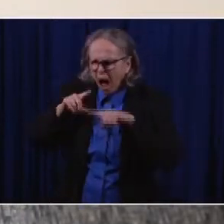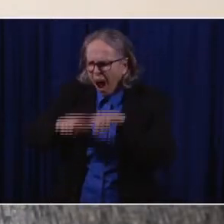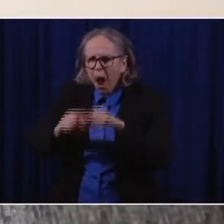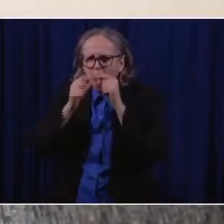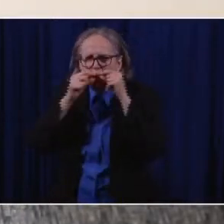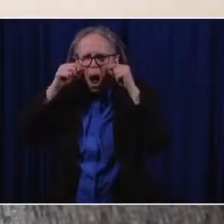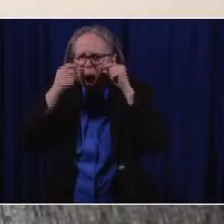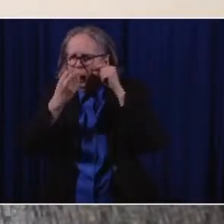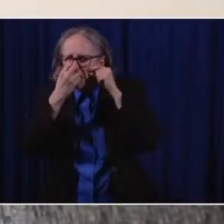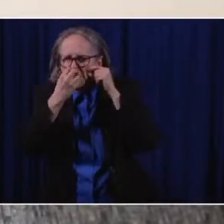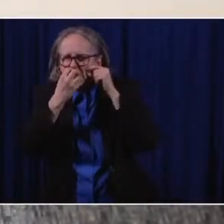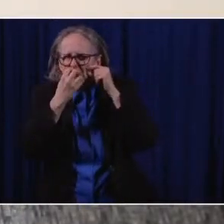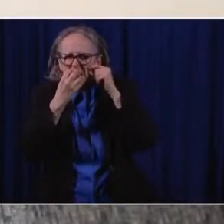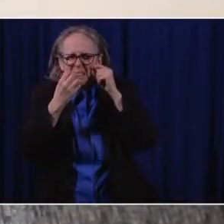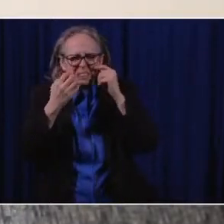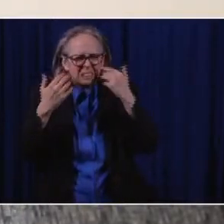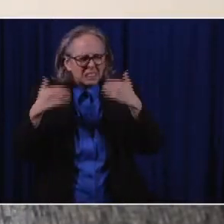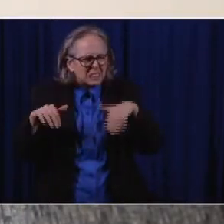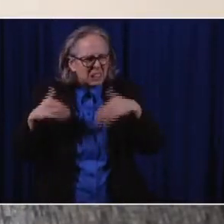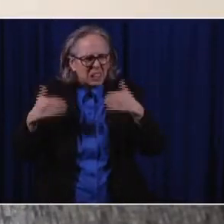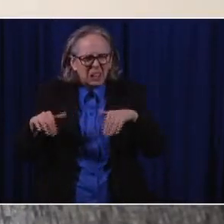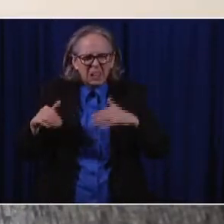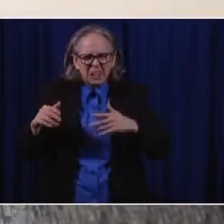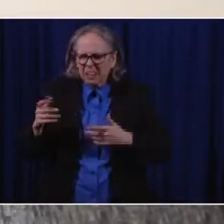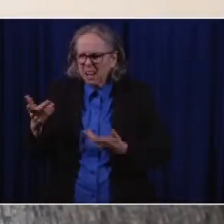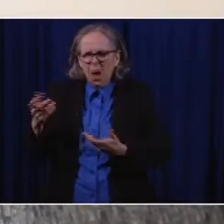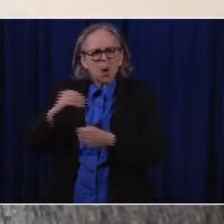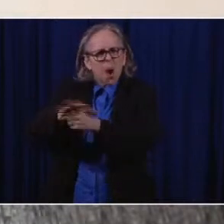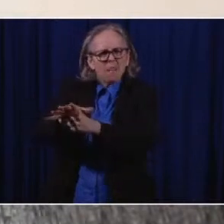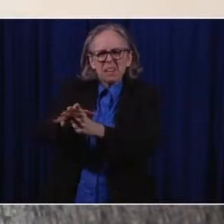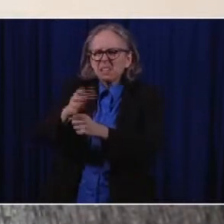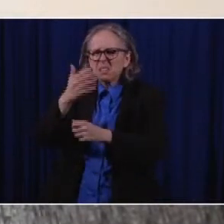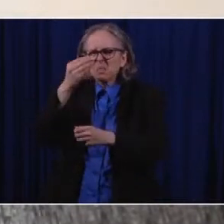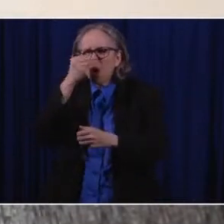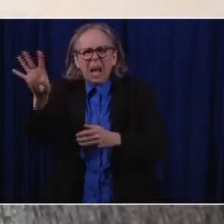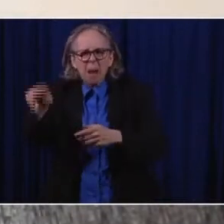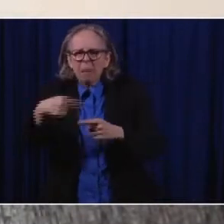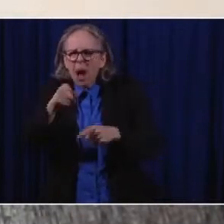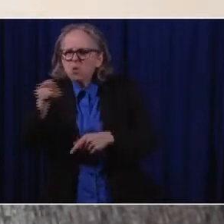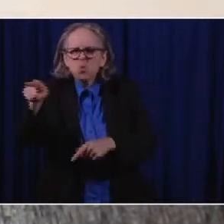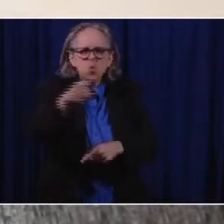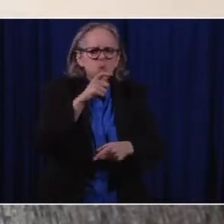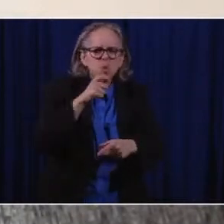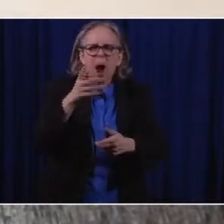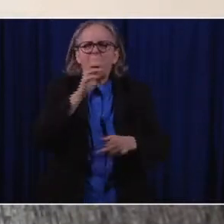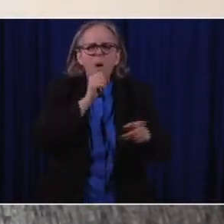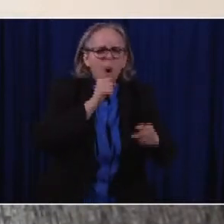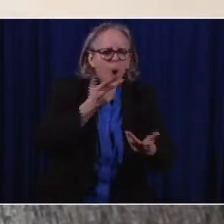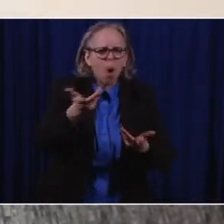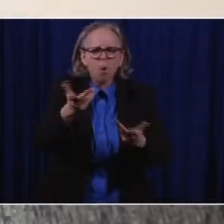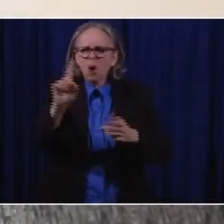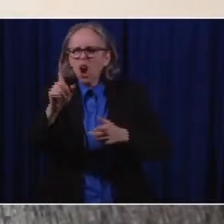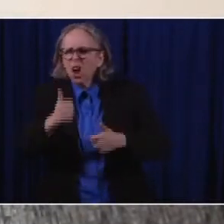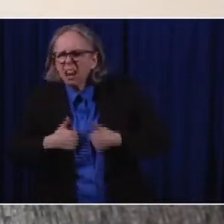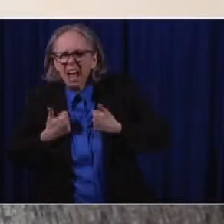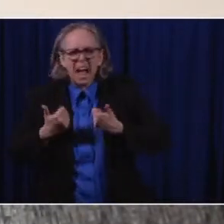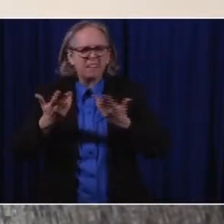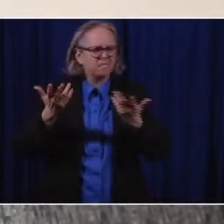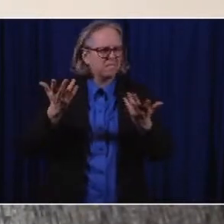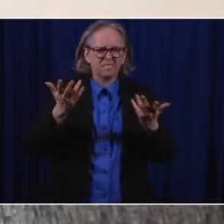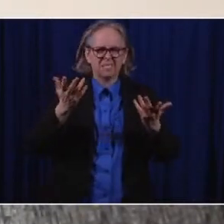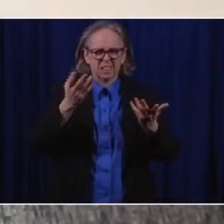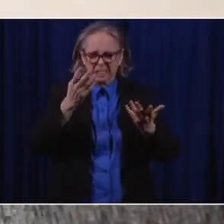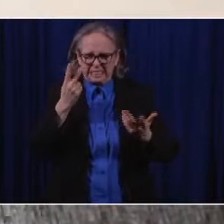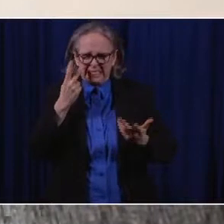doesn't discriminate. We've seen patients come into our hospital in their 20s and 30s with no underlying health problems.